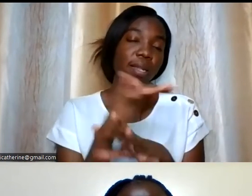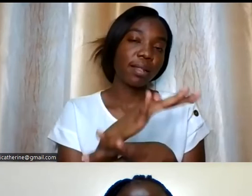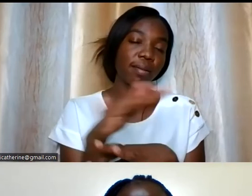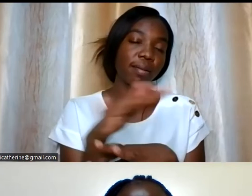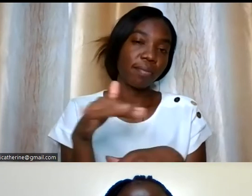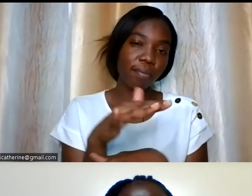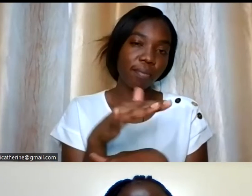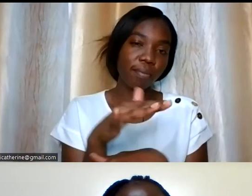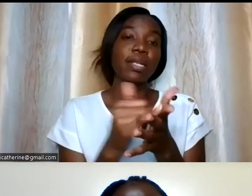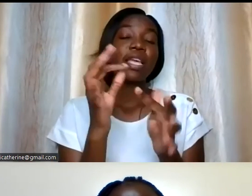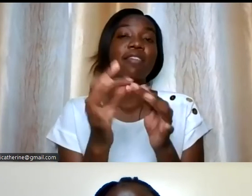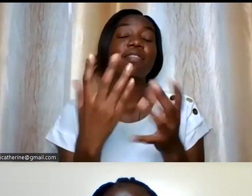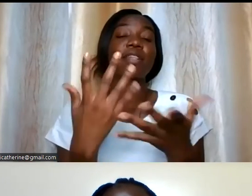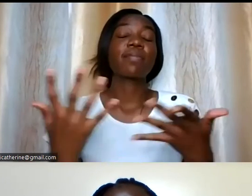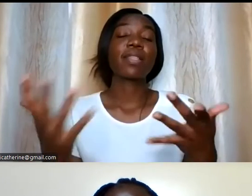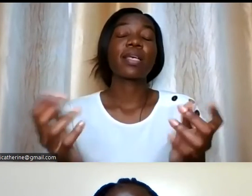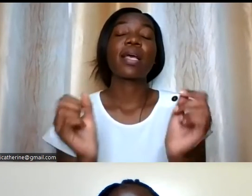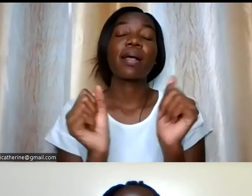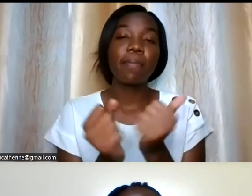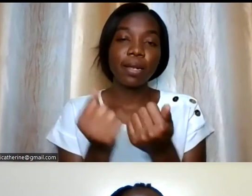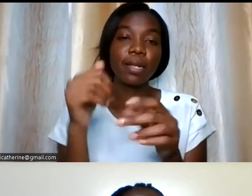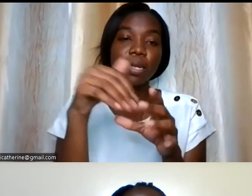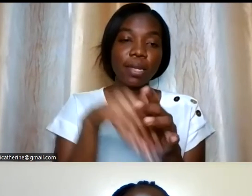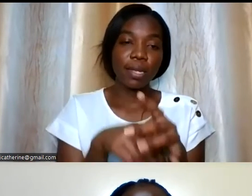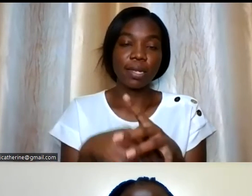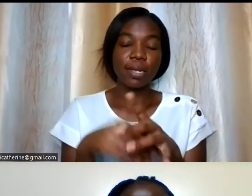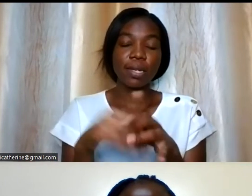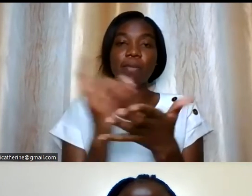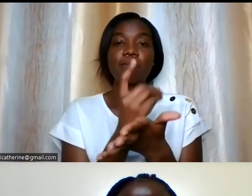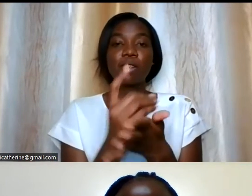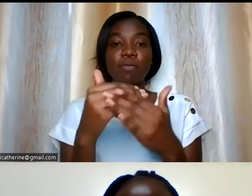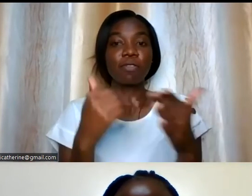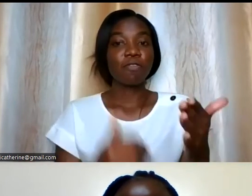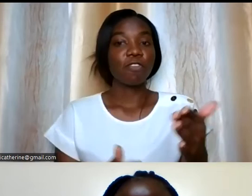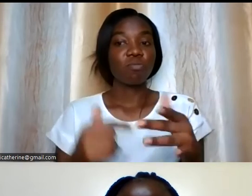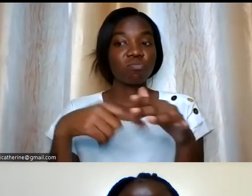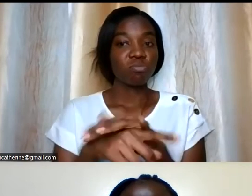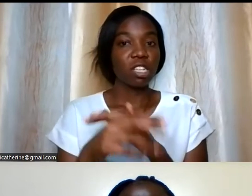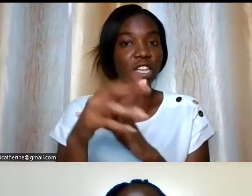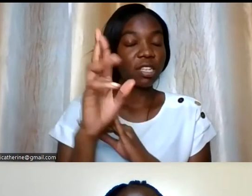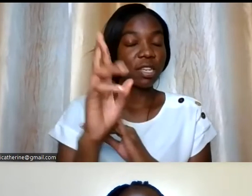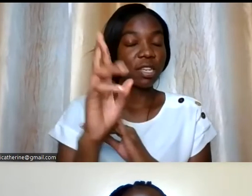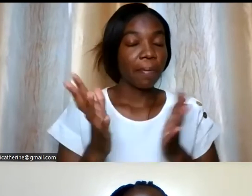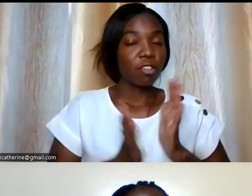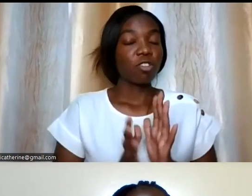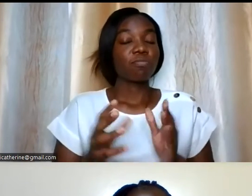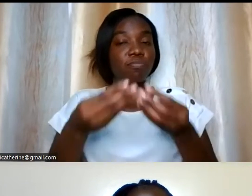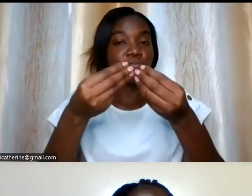is happening in the procurement department, before it gets to the HR person to address it, it has